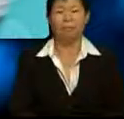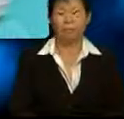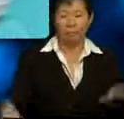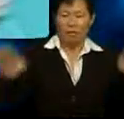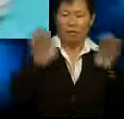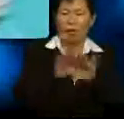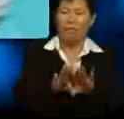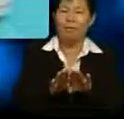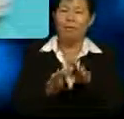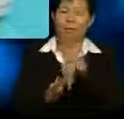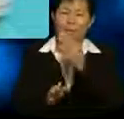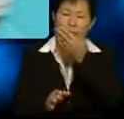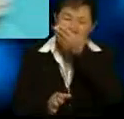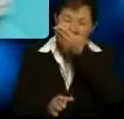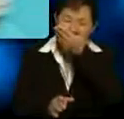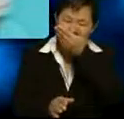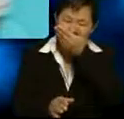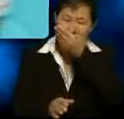Covering mouth.